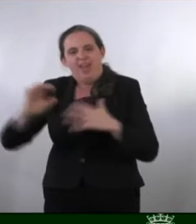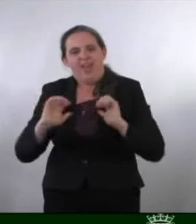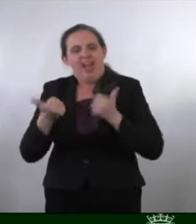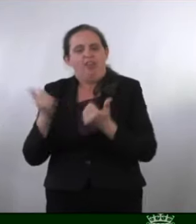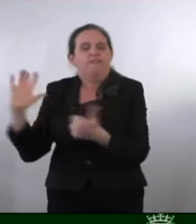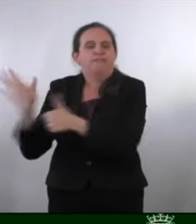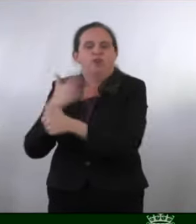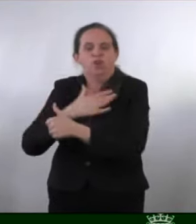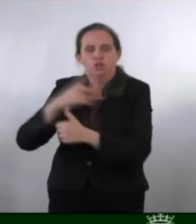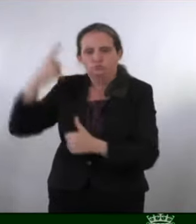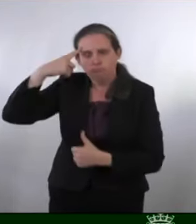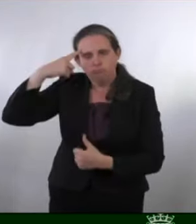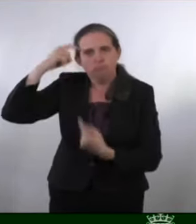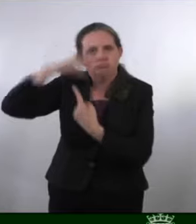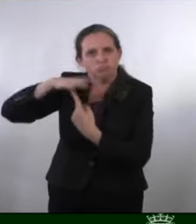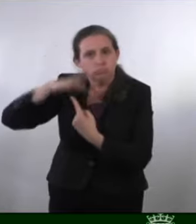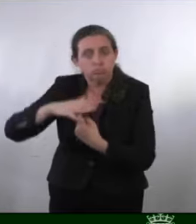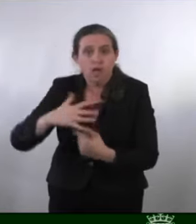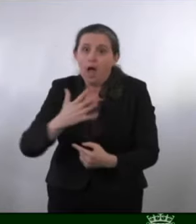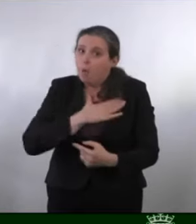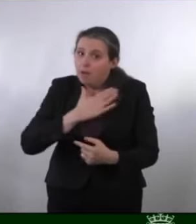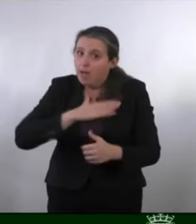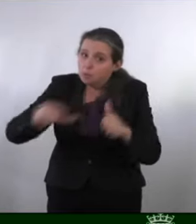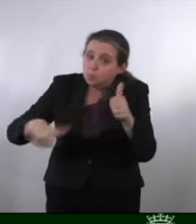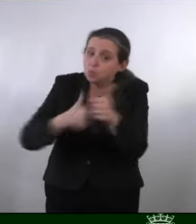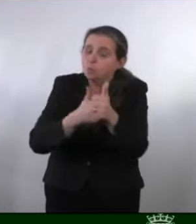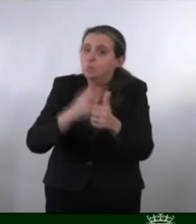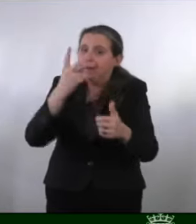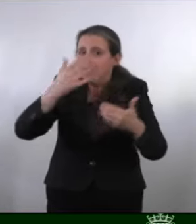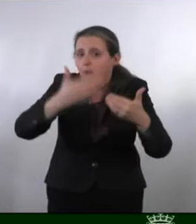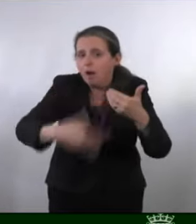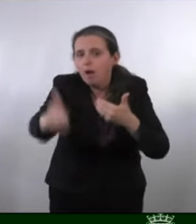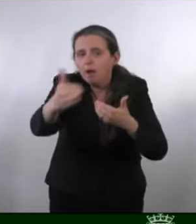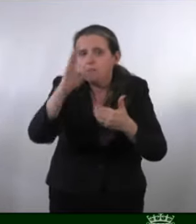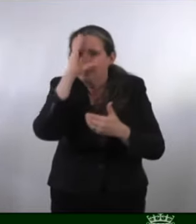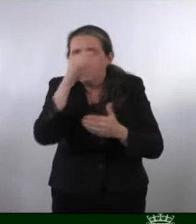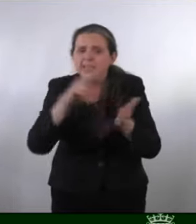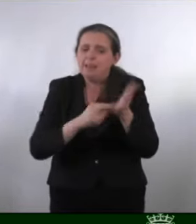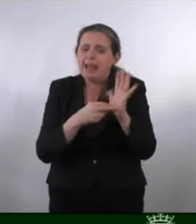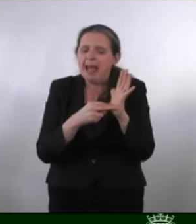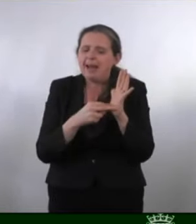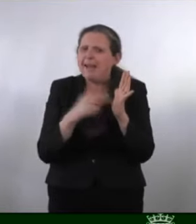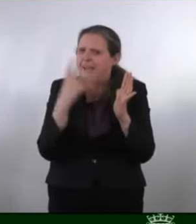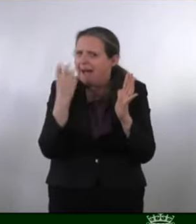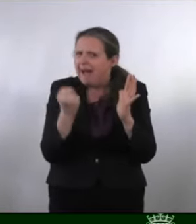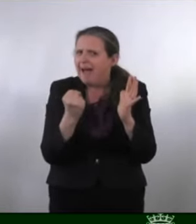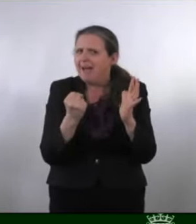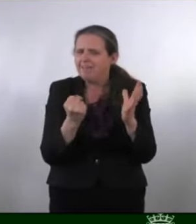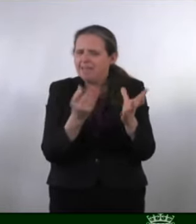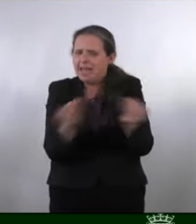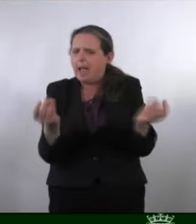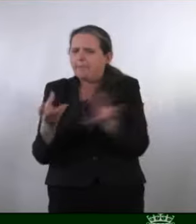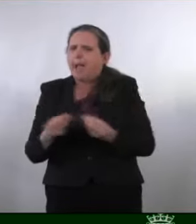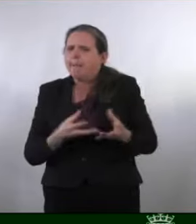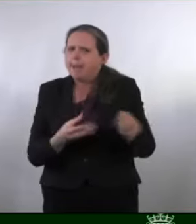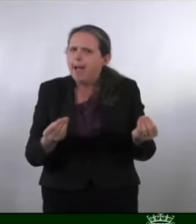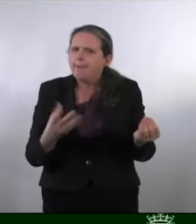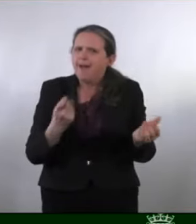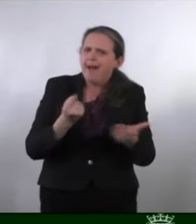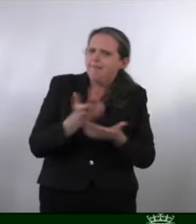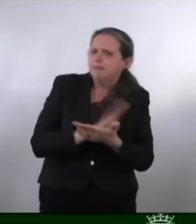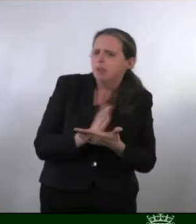be in a position to do so again. But there are huge gaps in this plan, huge uncertainties and huge